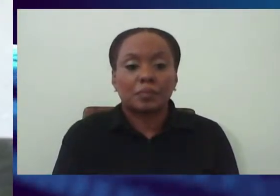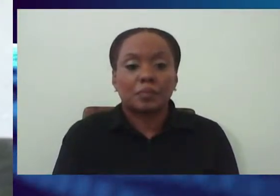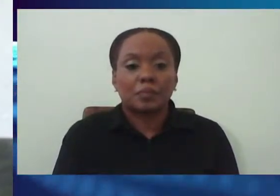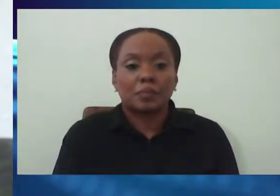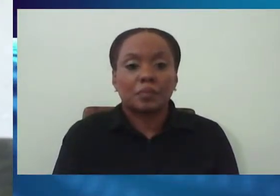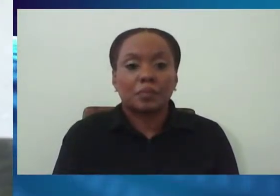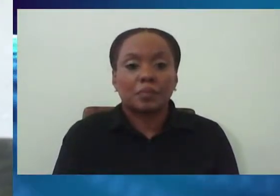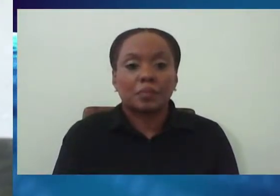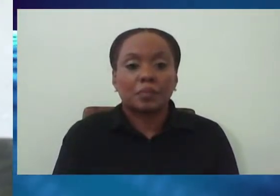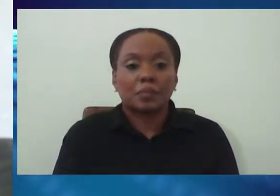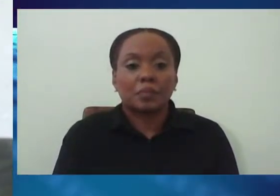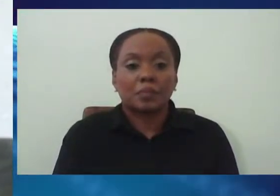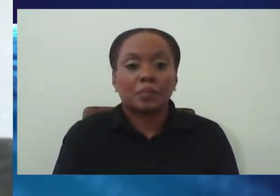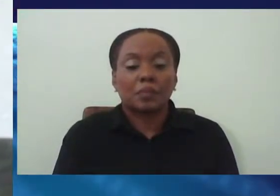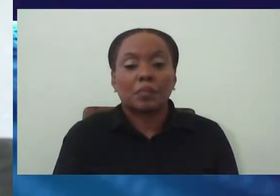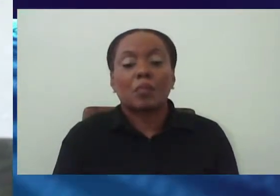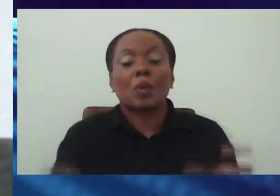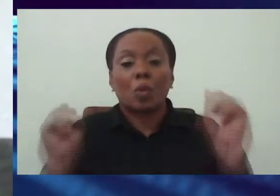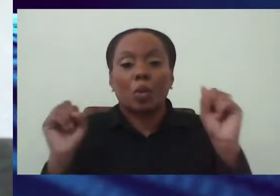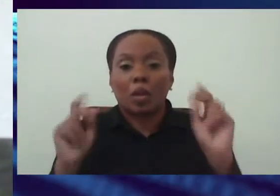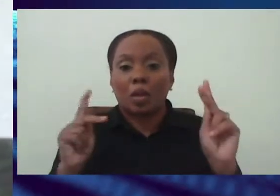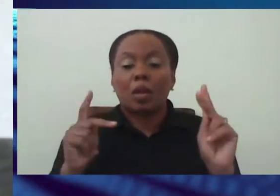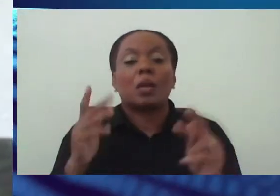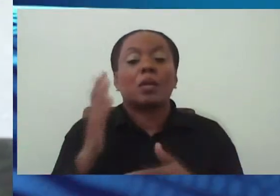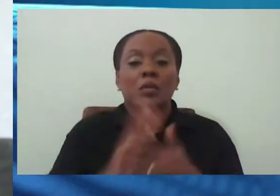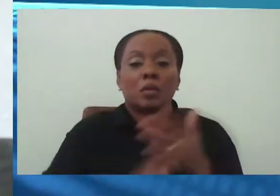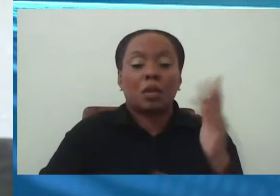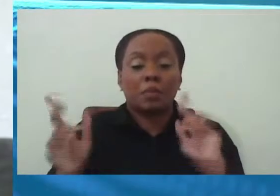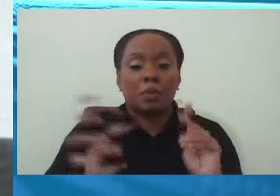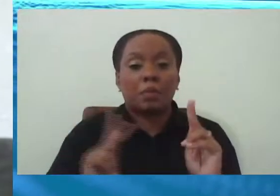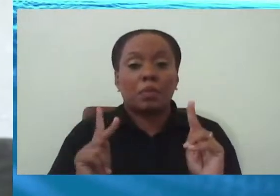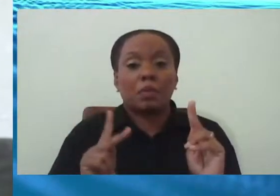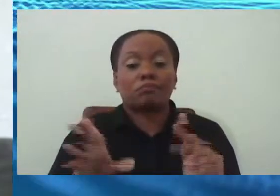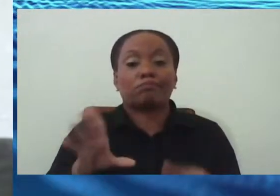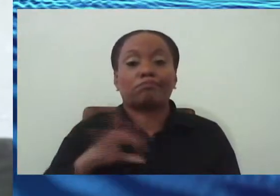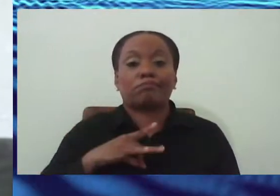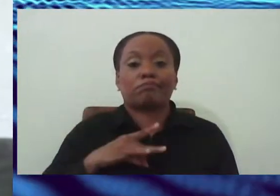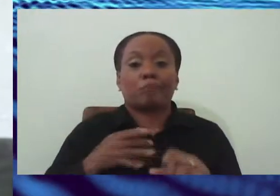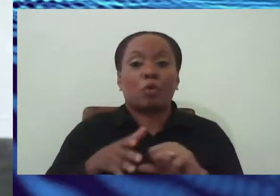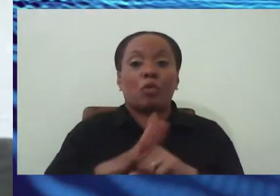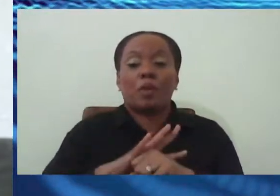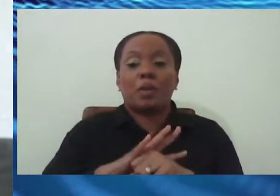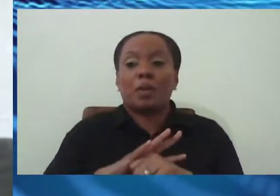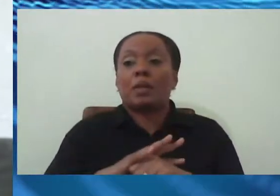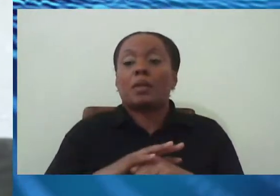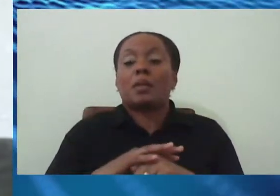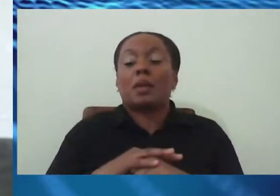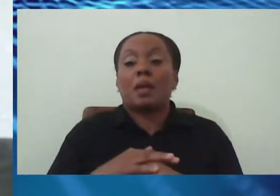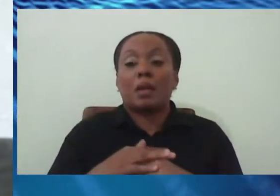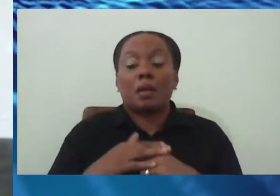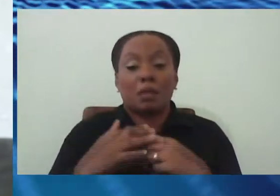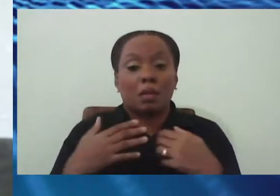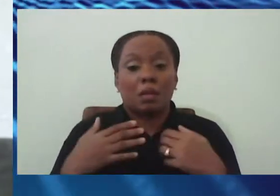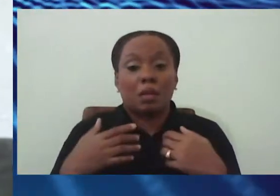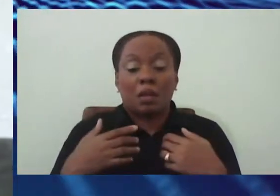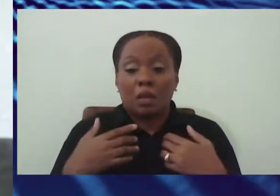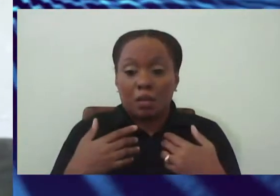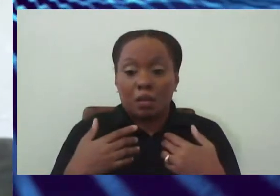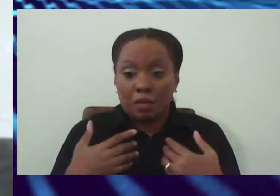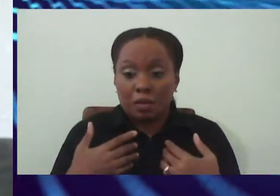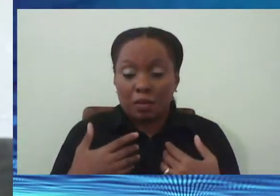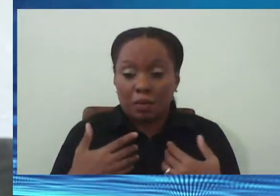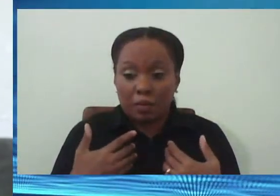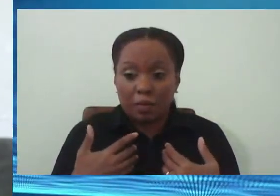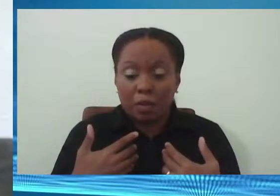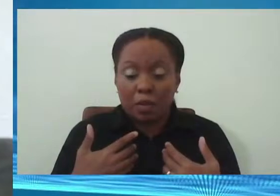range of other issues after they've had COVID. And the question here is, what's the best that can be